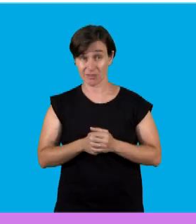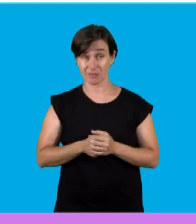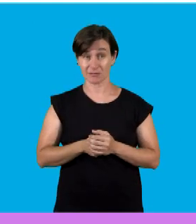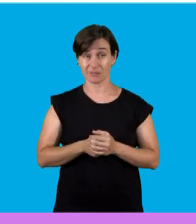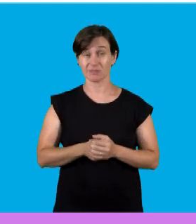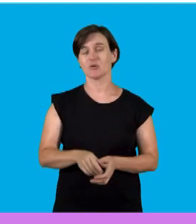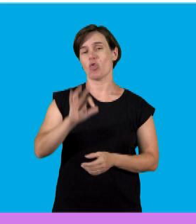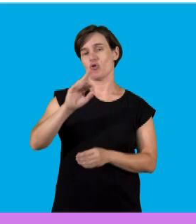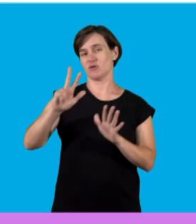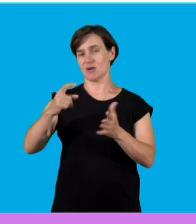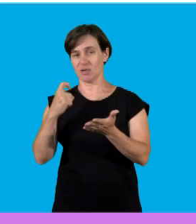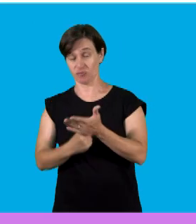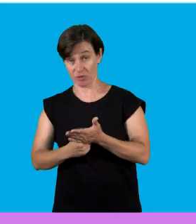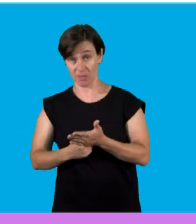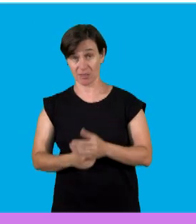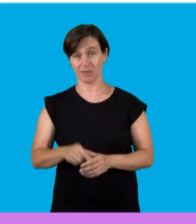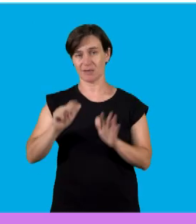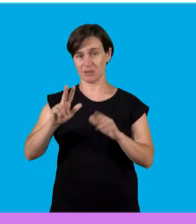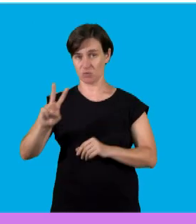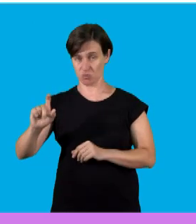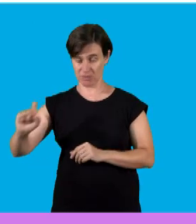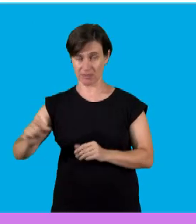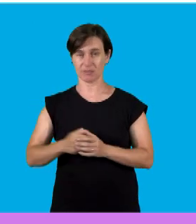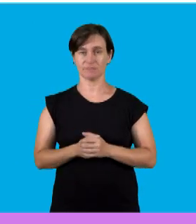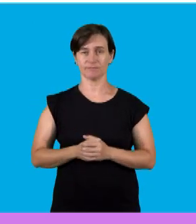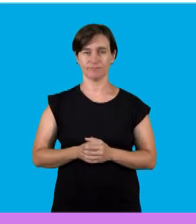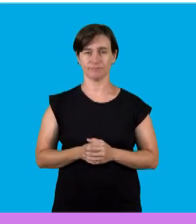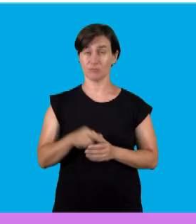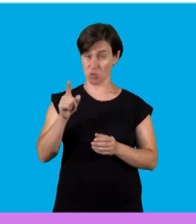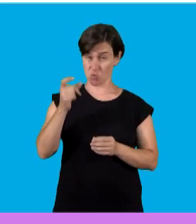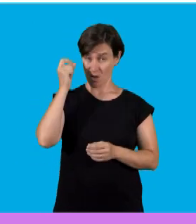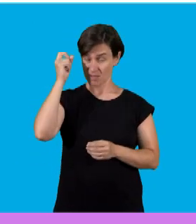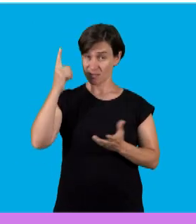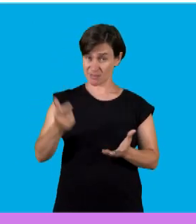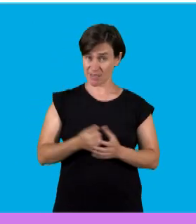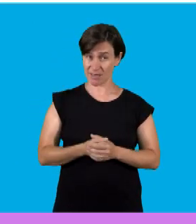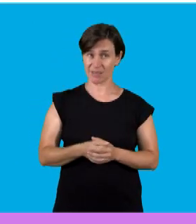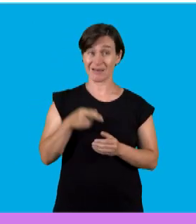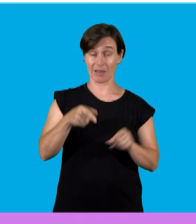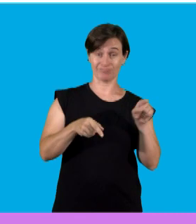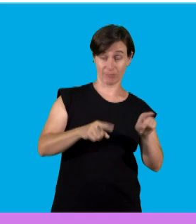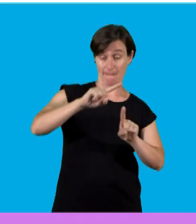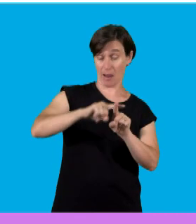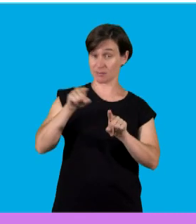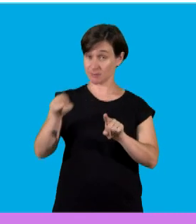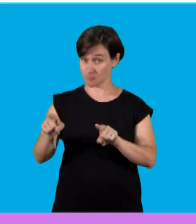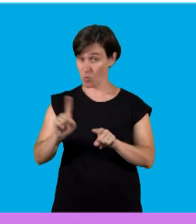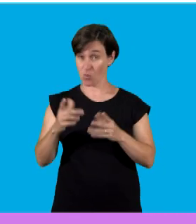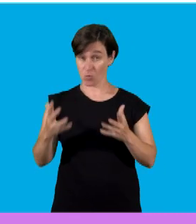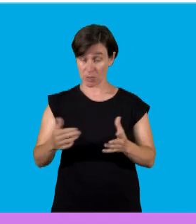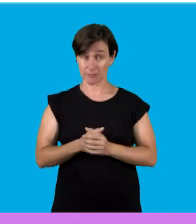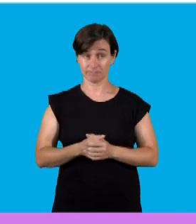37,038 rand and 82 cents. Guys, are we clear on this? Let's add the two amounts together.